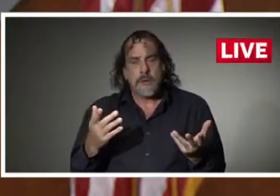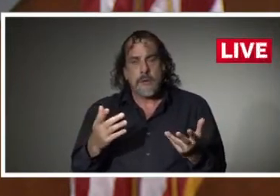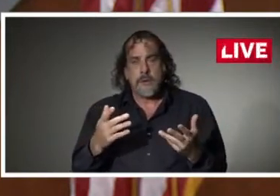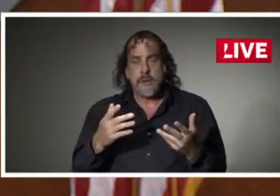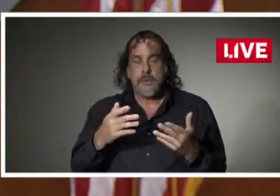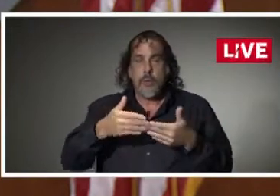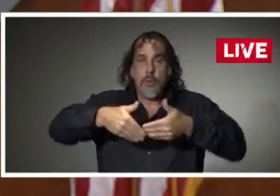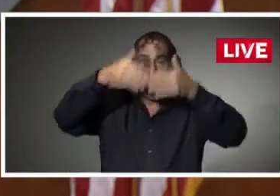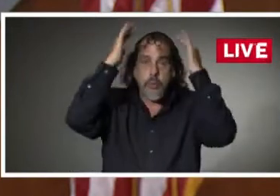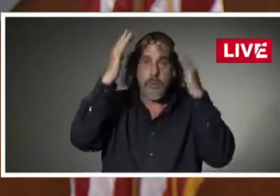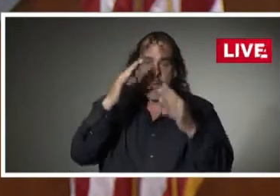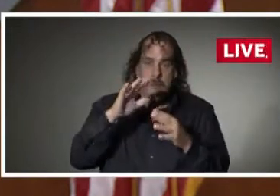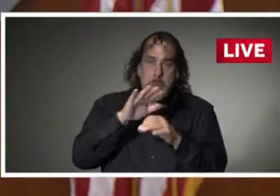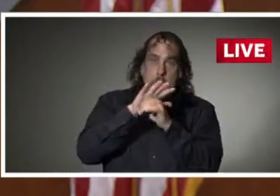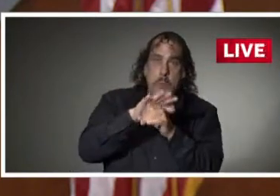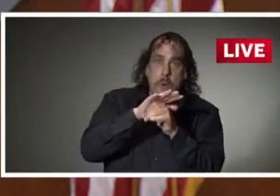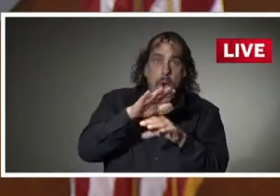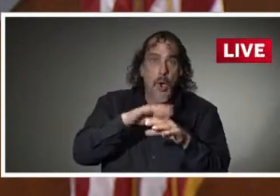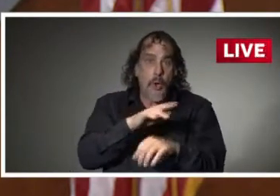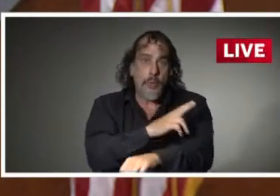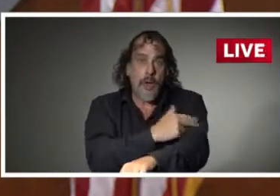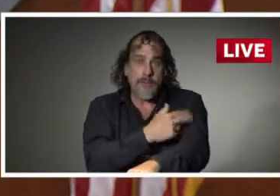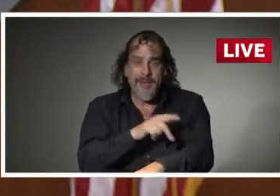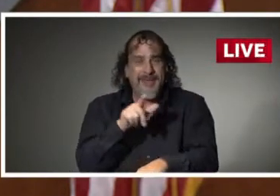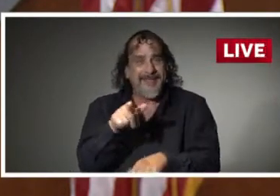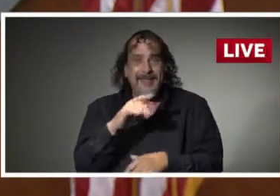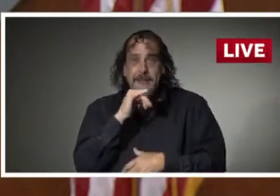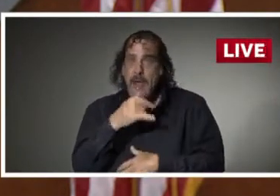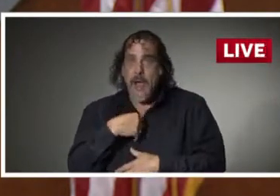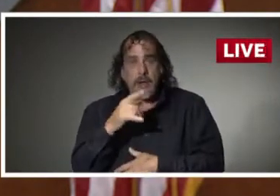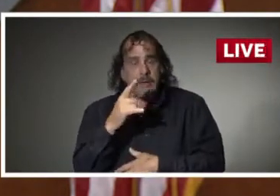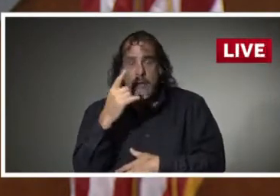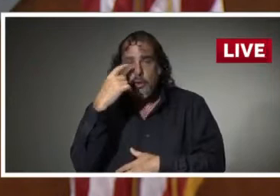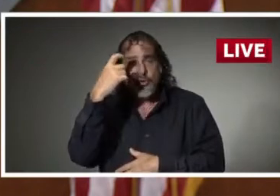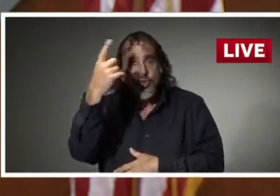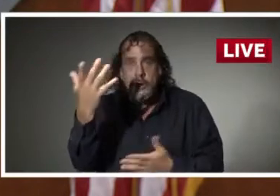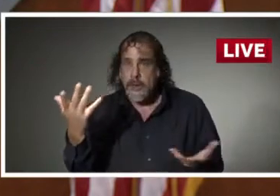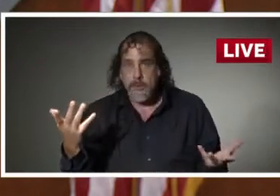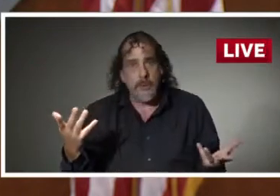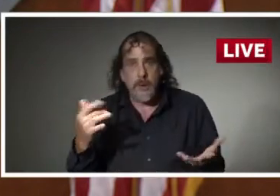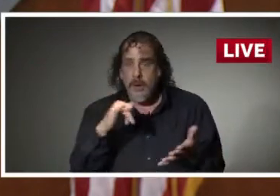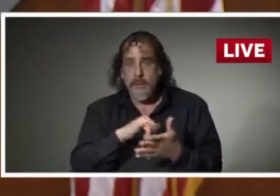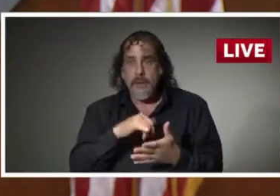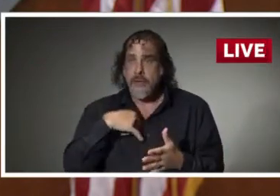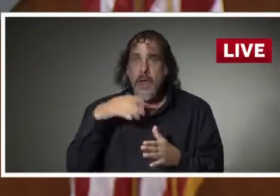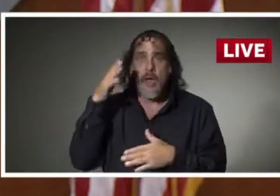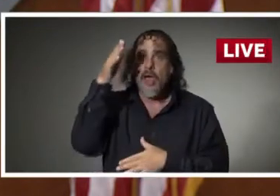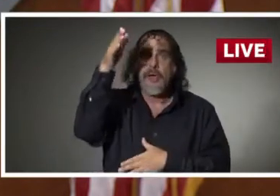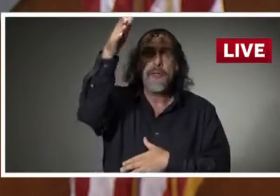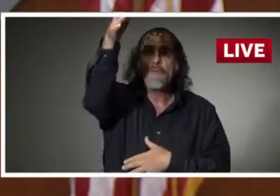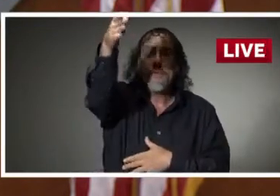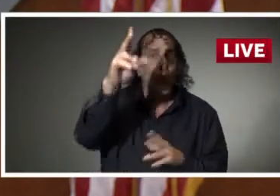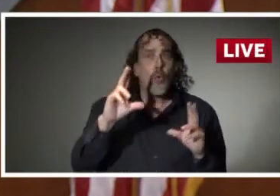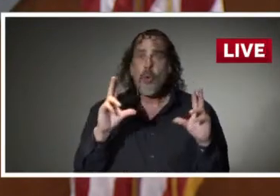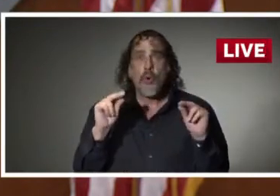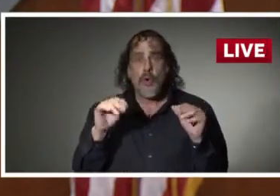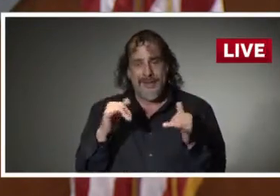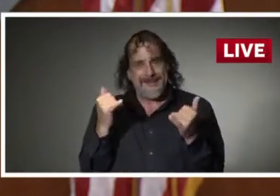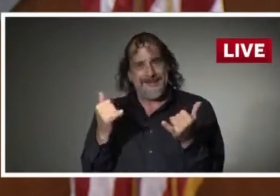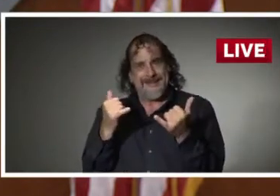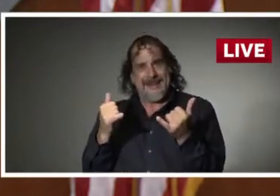hospital system is not a hypothetical. It is not in the future. It is